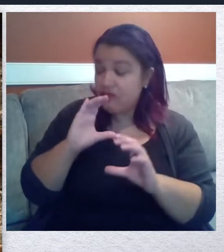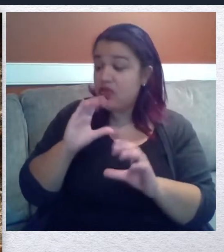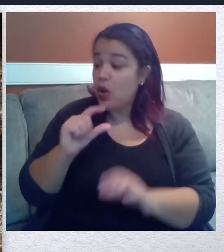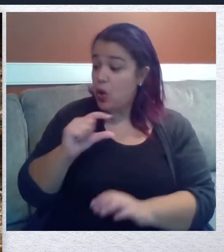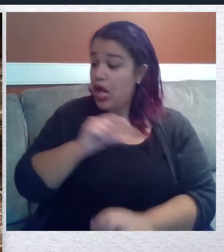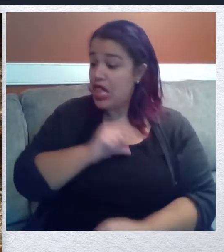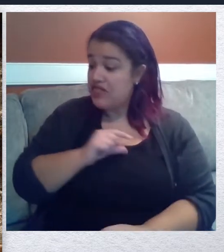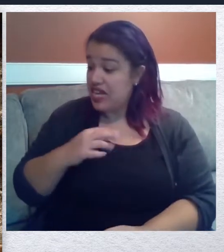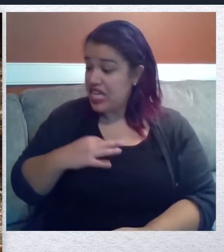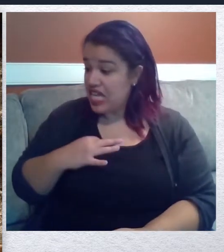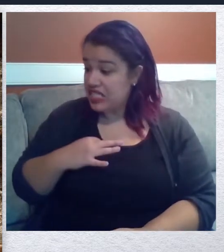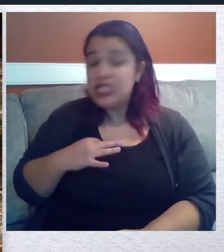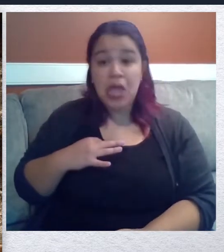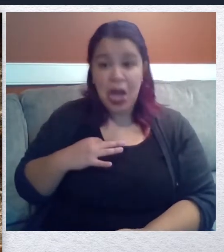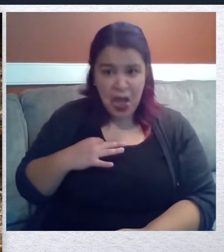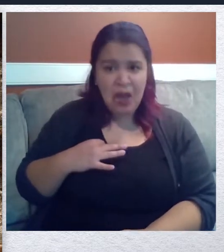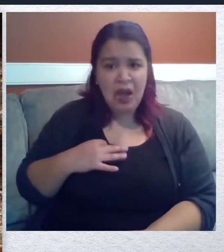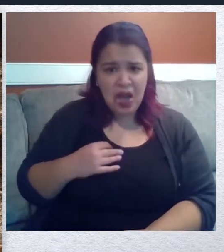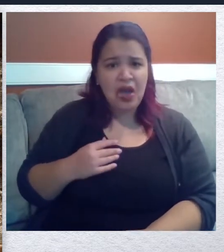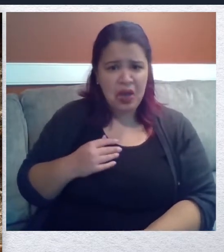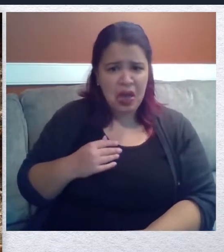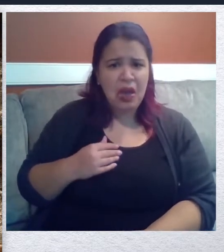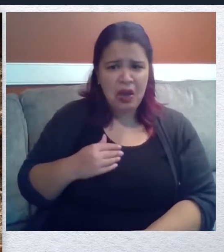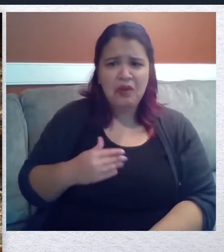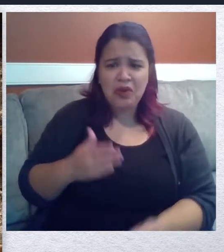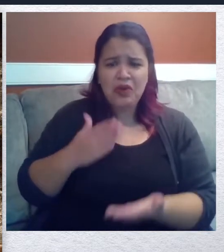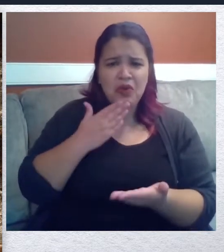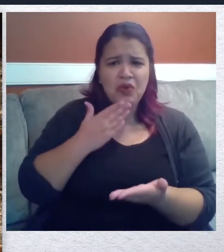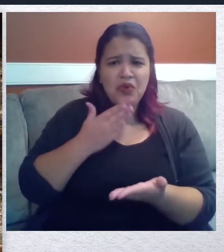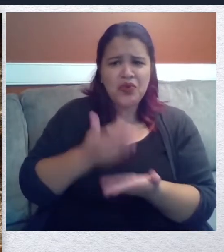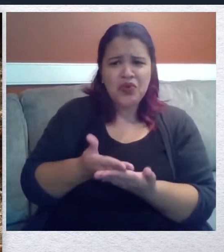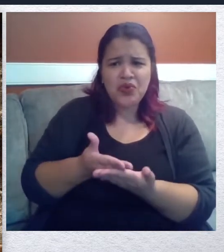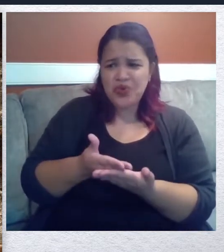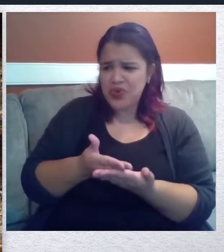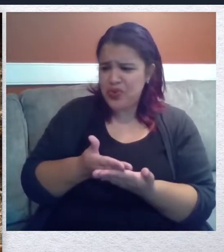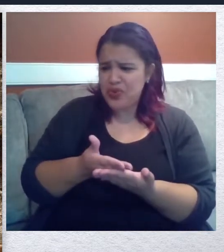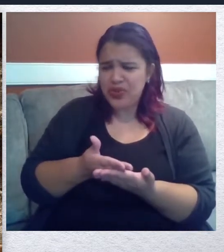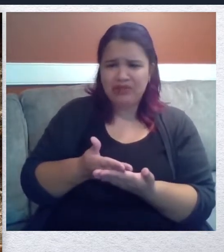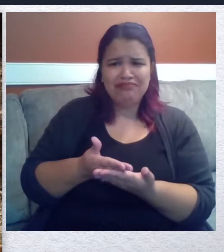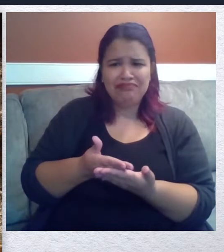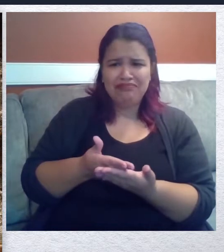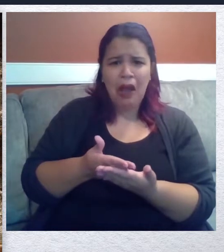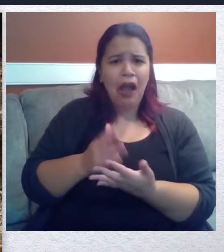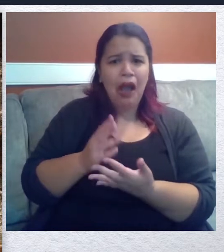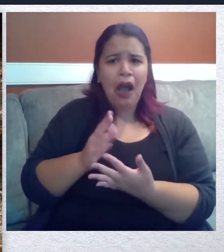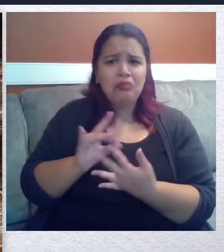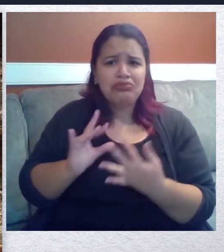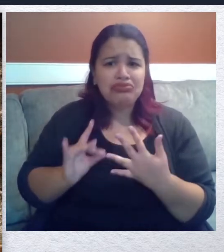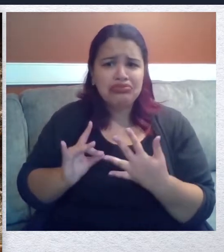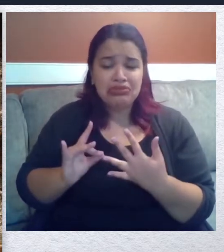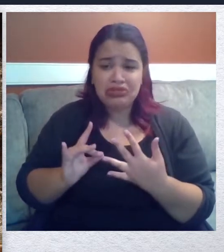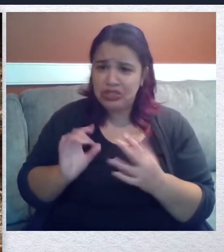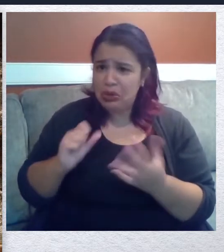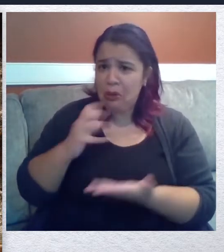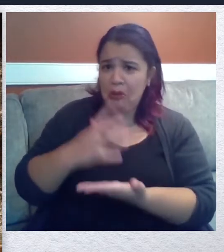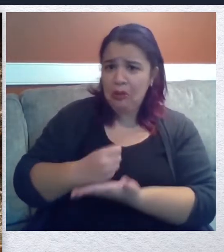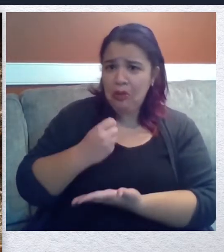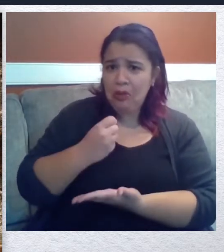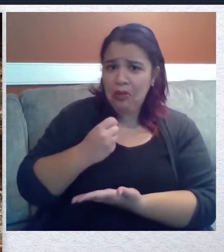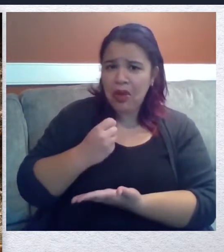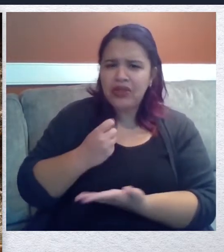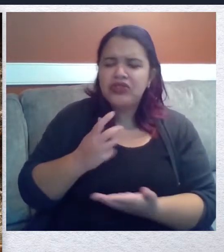Considering how new these are and everyone's lack of familiarity, can you talk a bit about technological